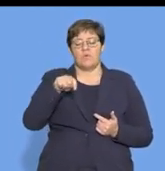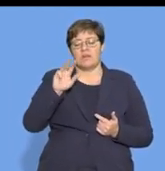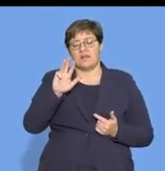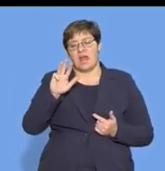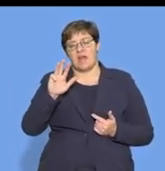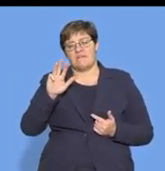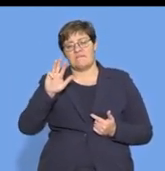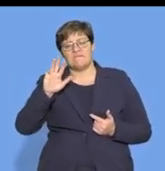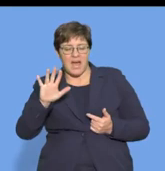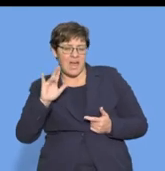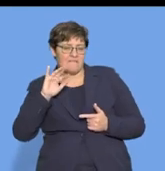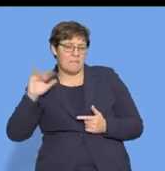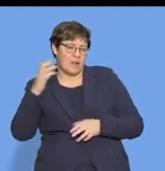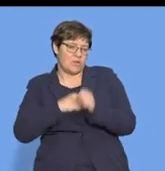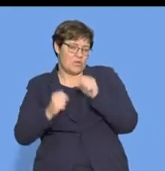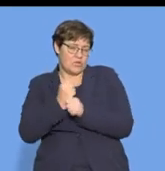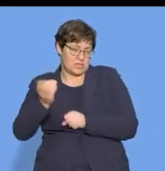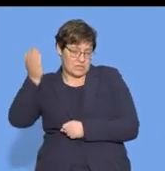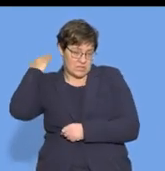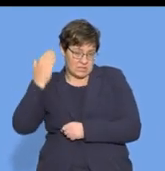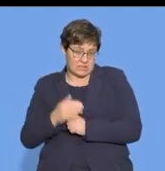about 1.95 million years ago.